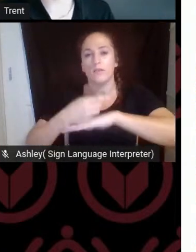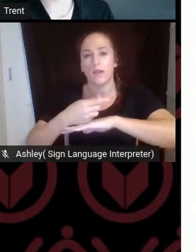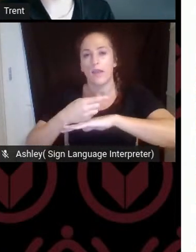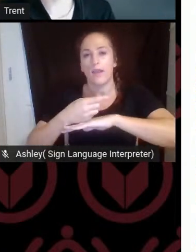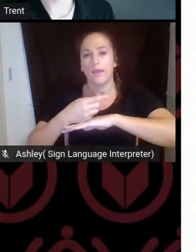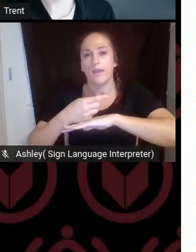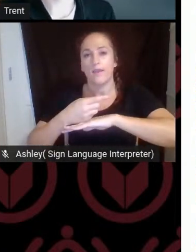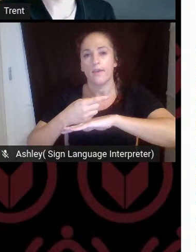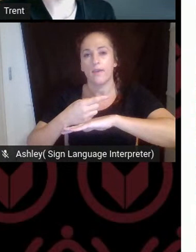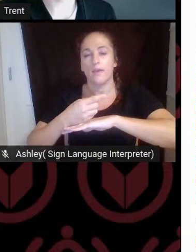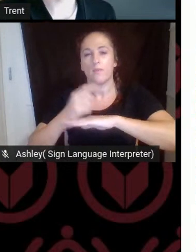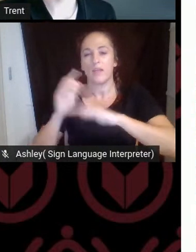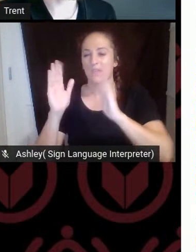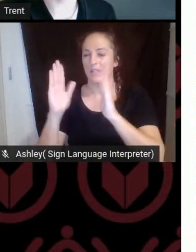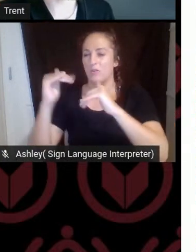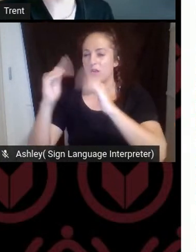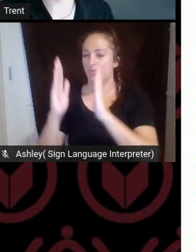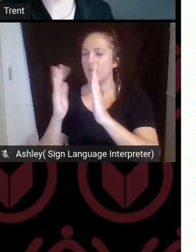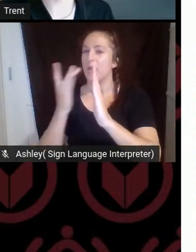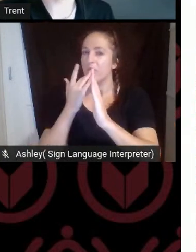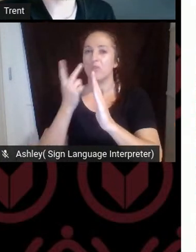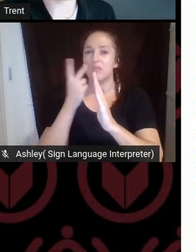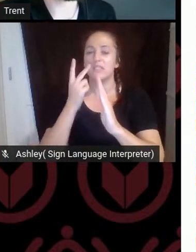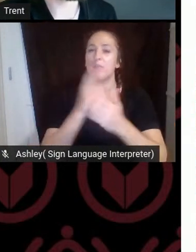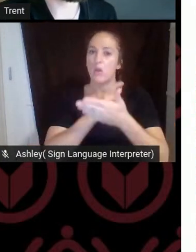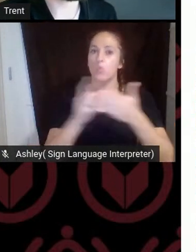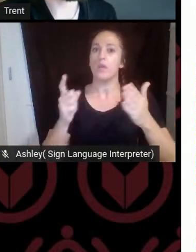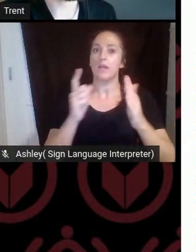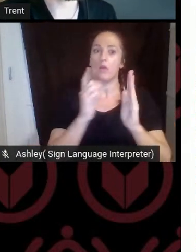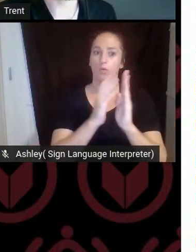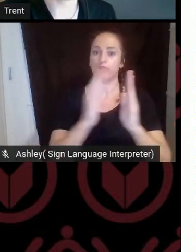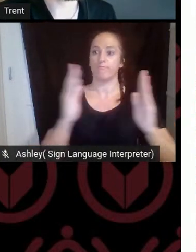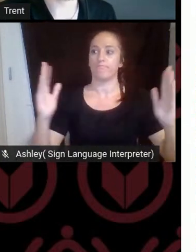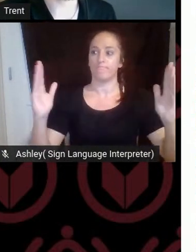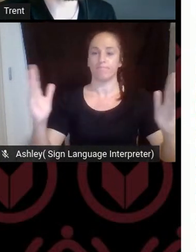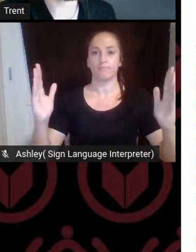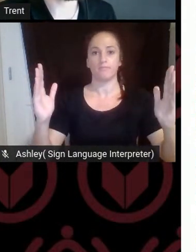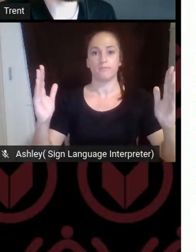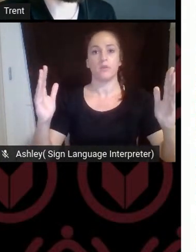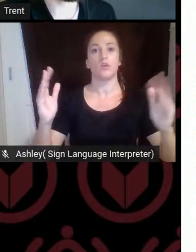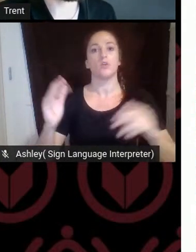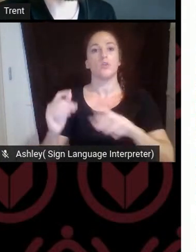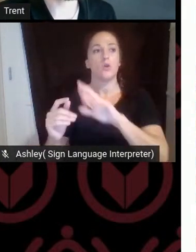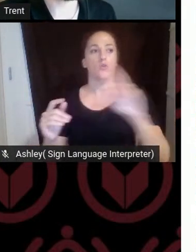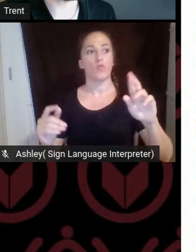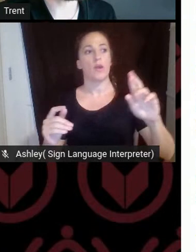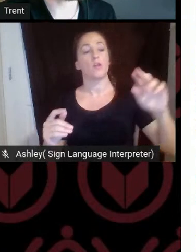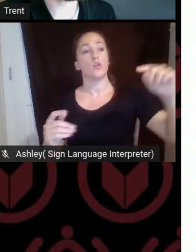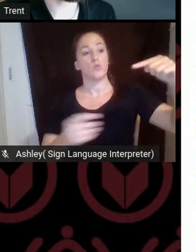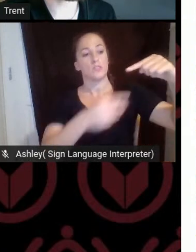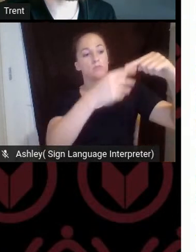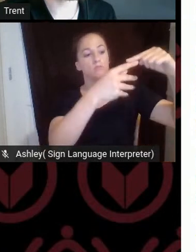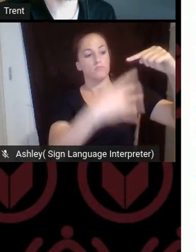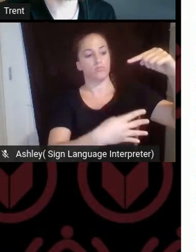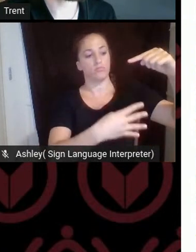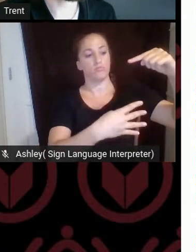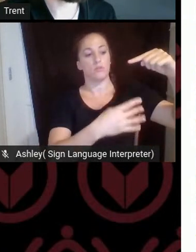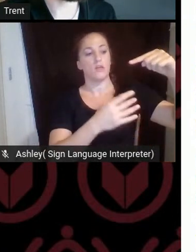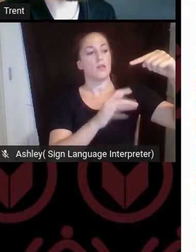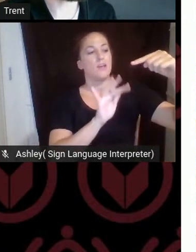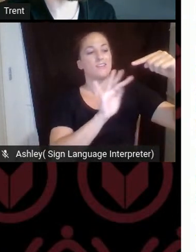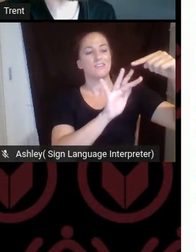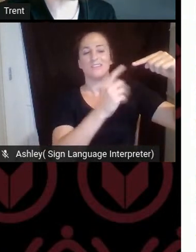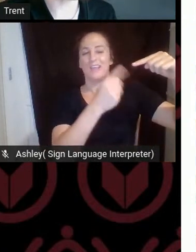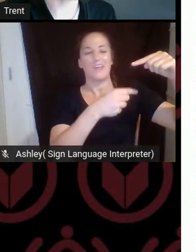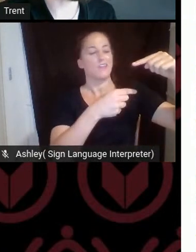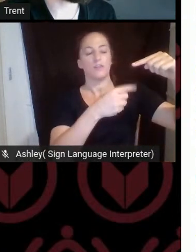on this week. So up in the top right, I'm going to click that drop down that goes from day, and then I'm going to choose week. And